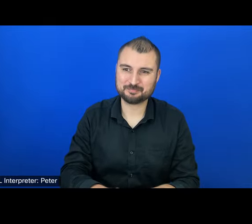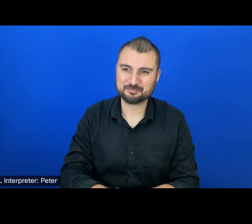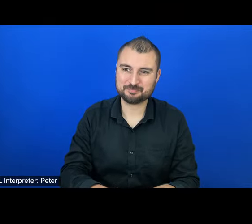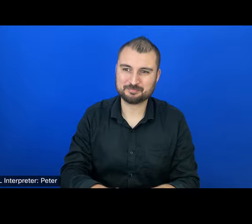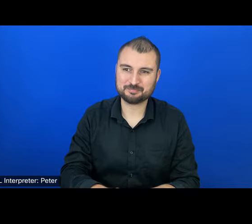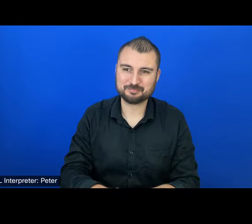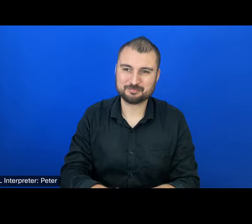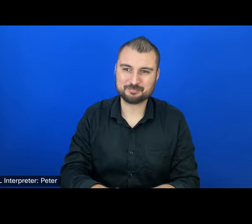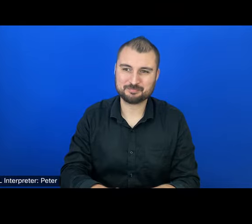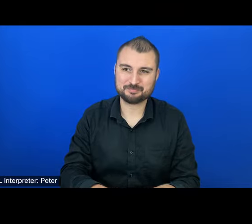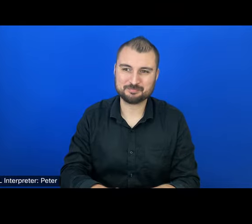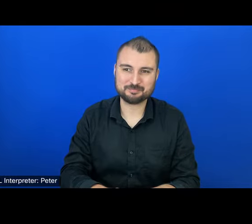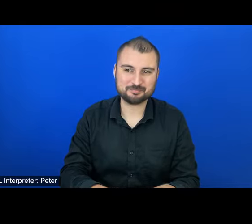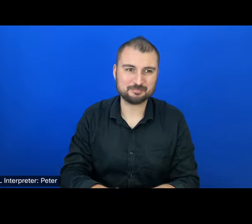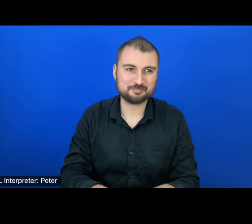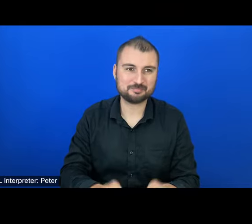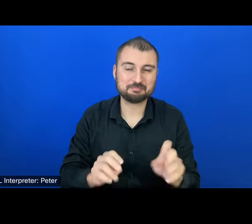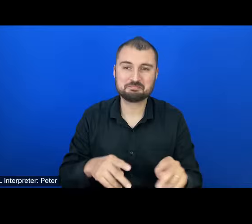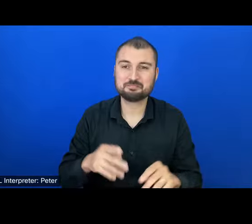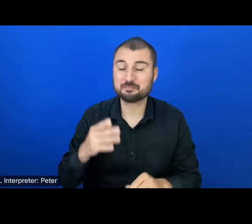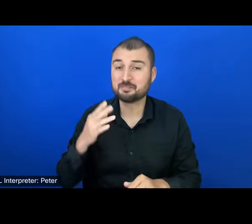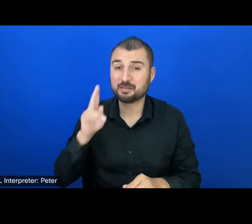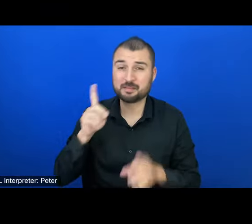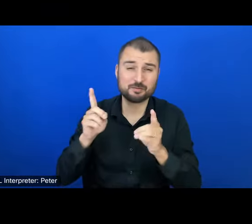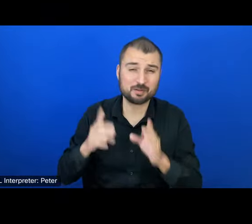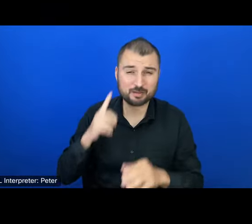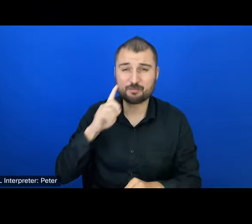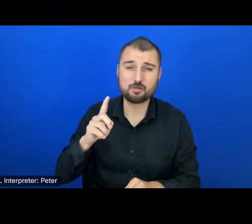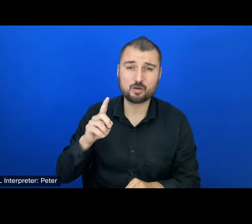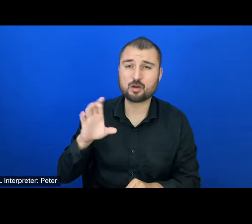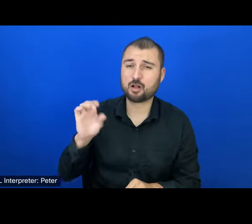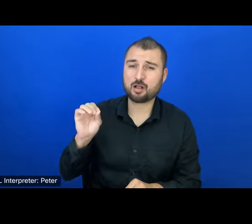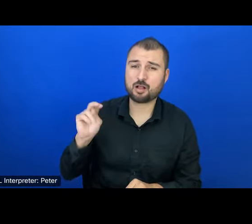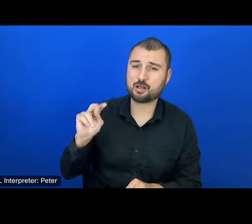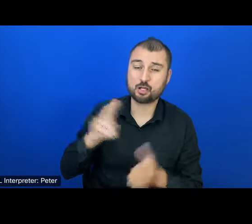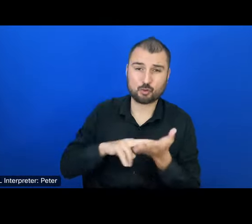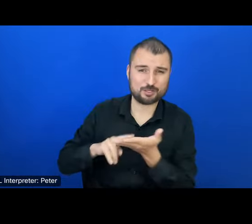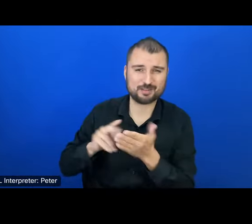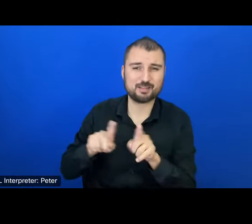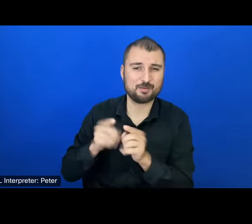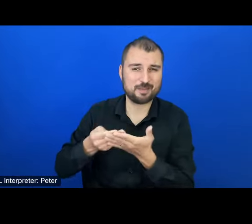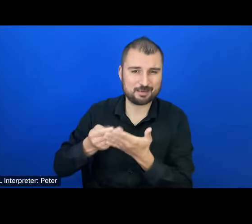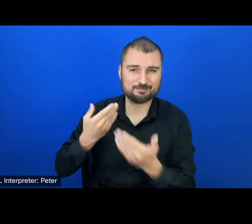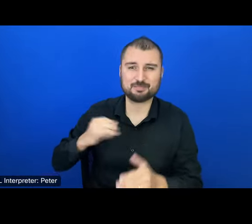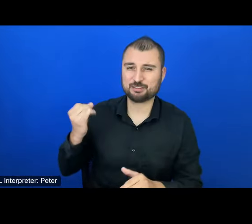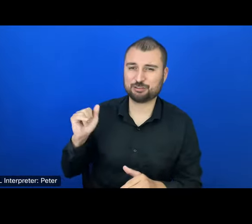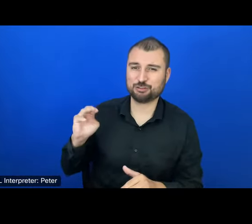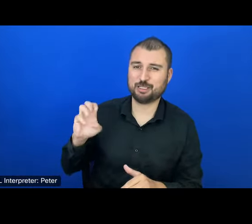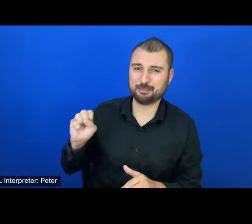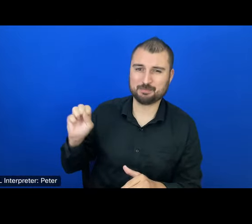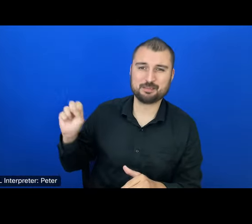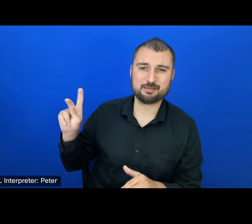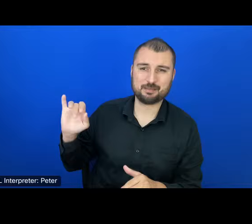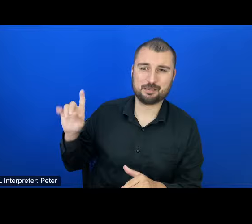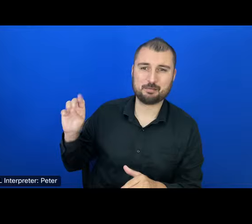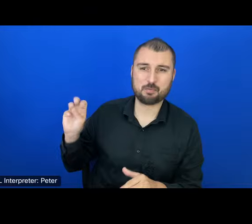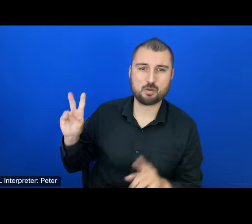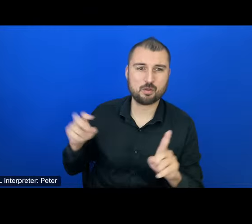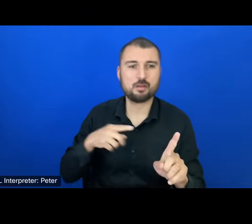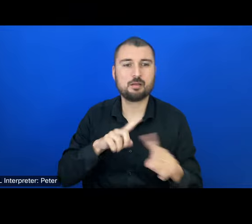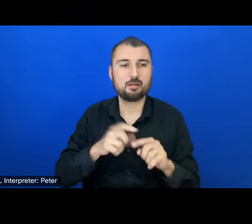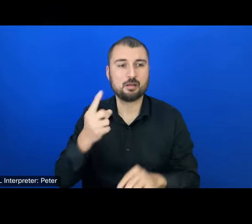Go ahead. Chair, again, Keith Bradshaw, Executive Director of Contracts and Finance. As you mentioned, this is a rather thick document. The